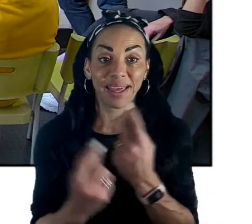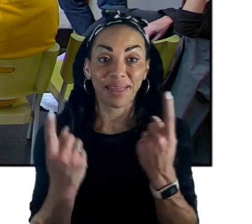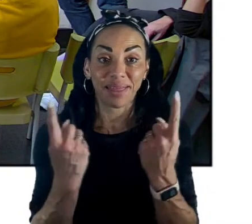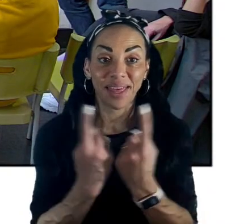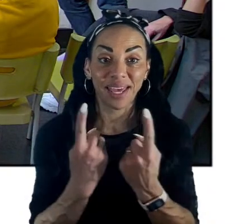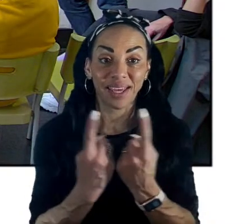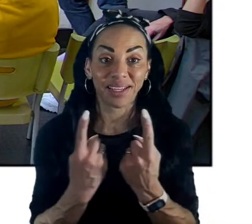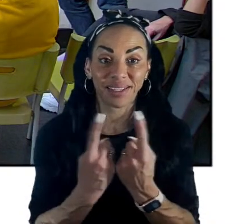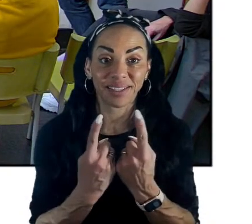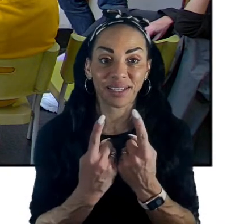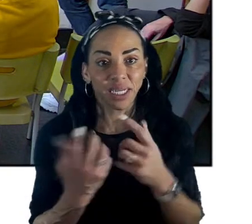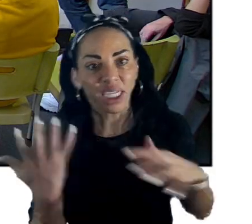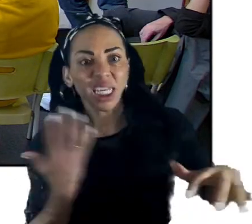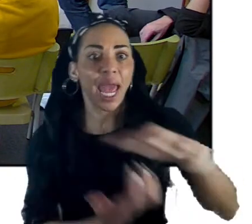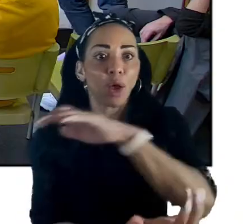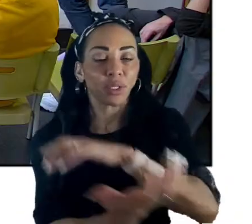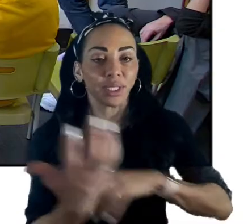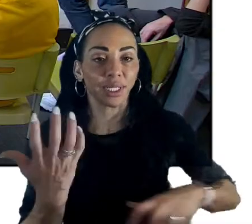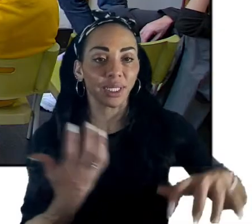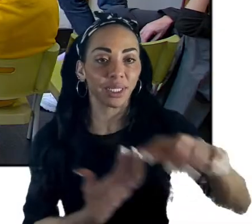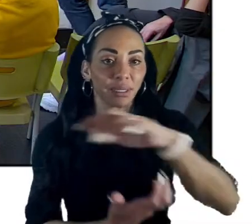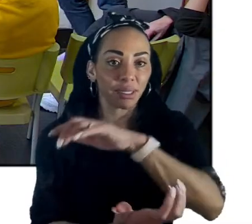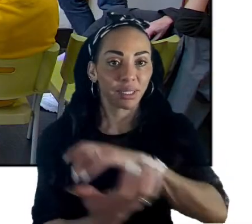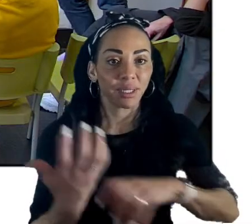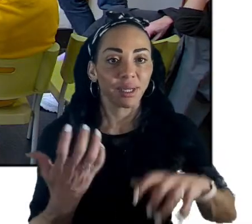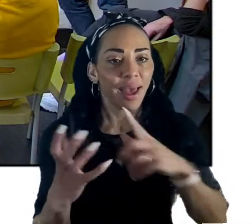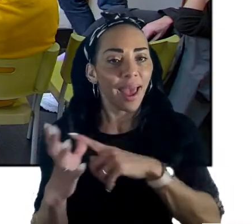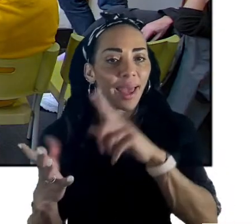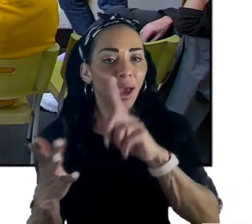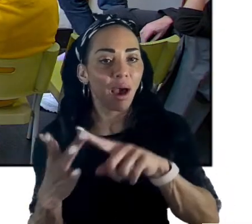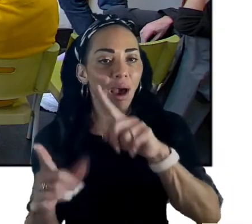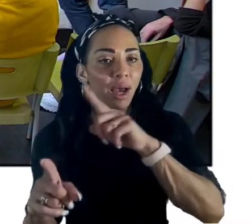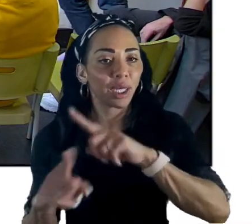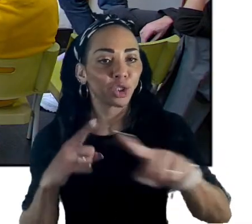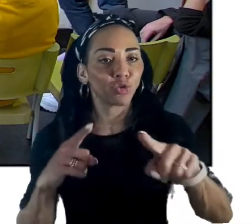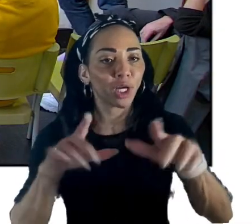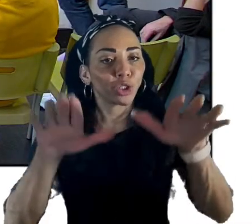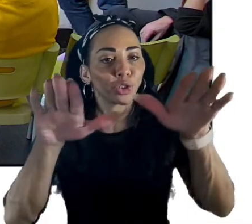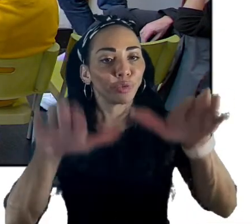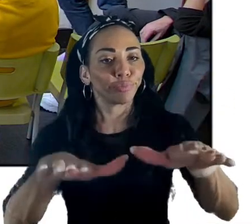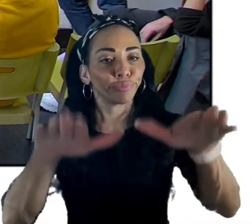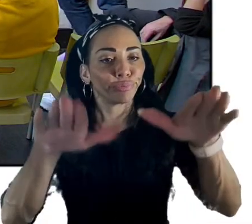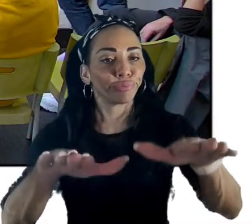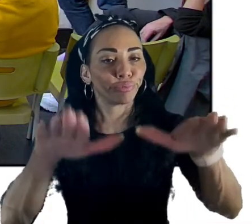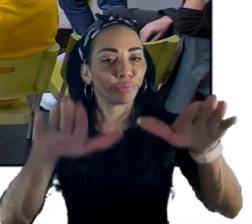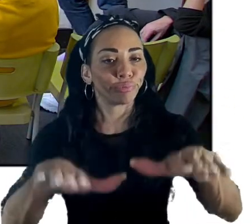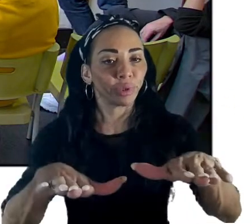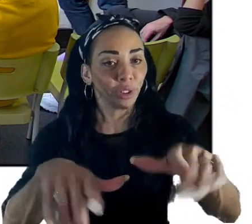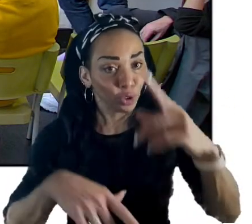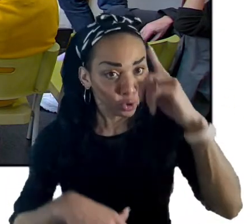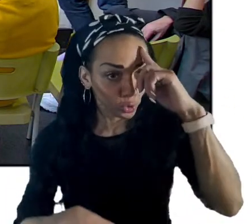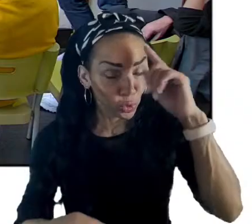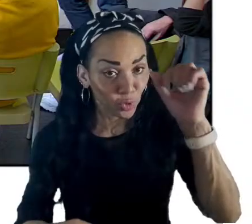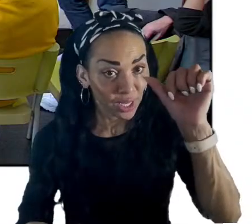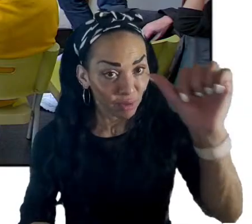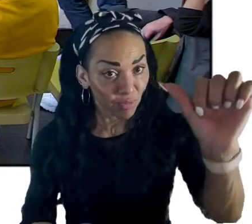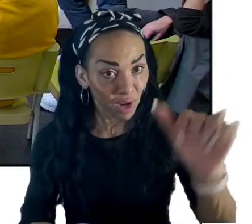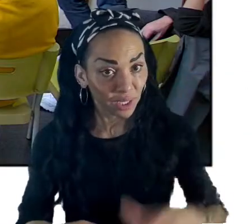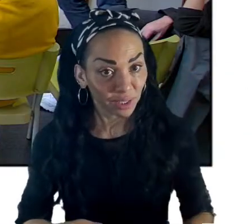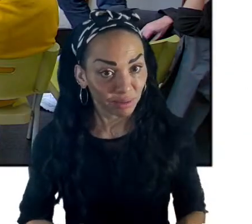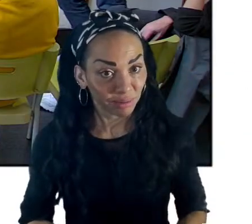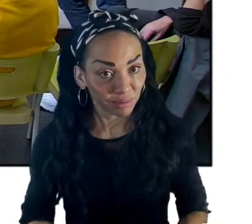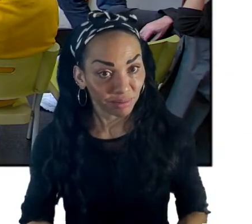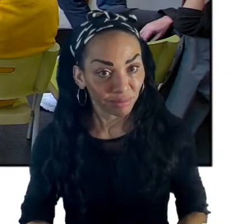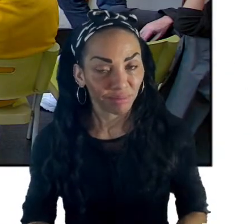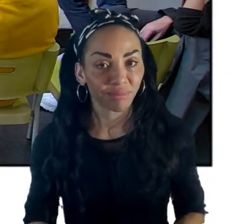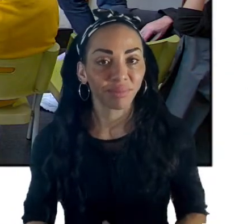pacify it, in my experience. Do you think that's true, or? Yeah. It sort of